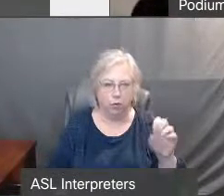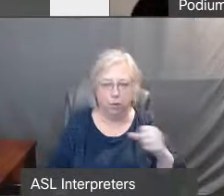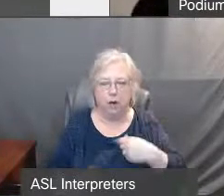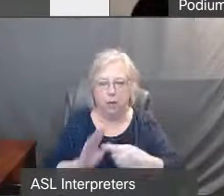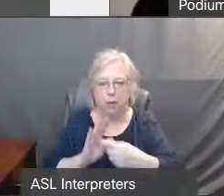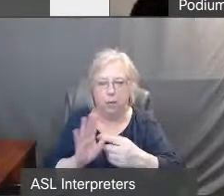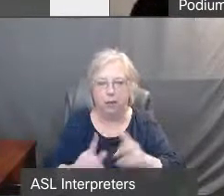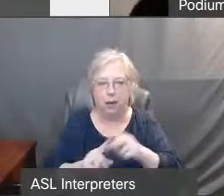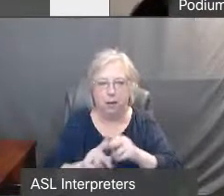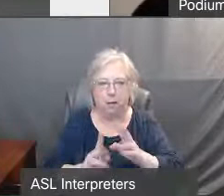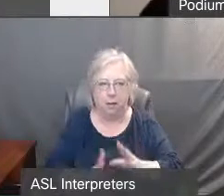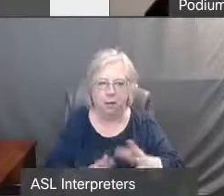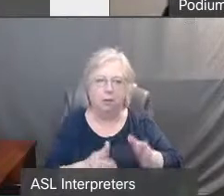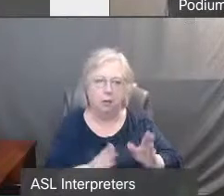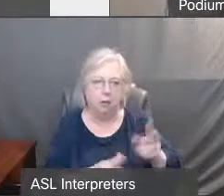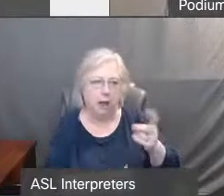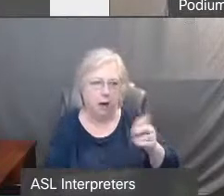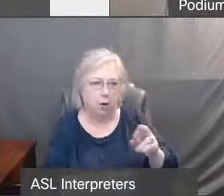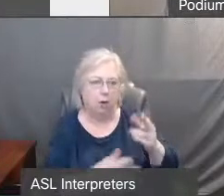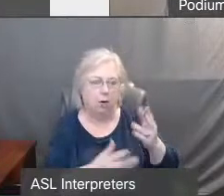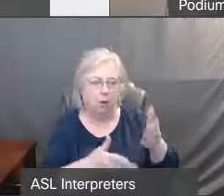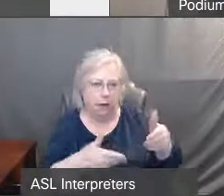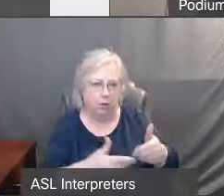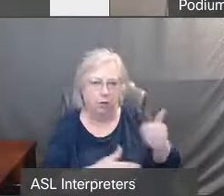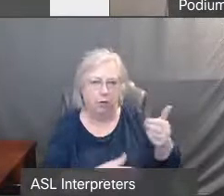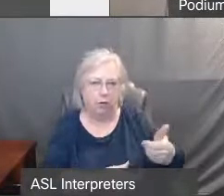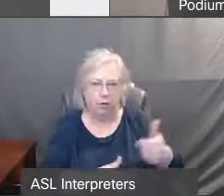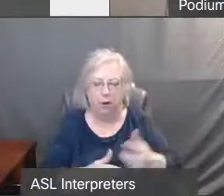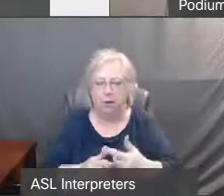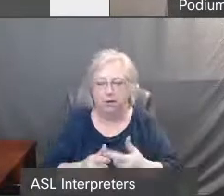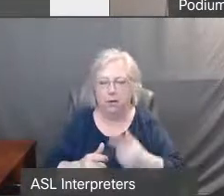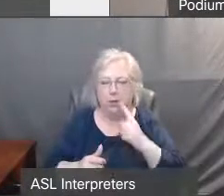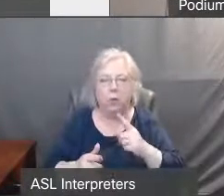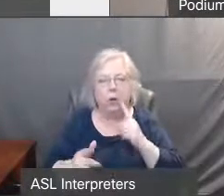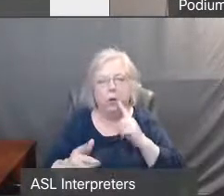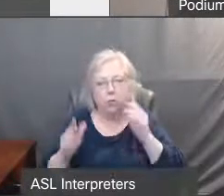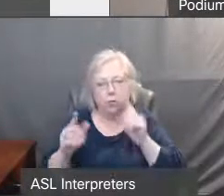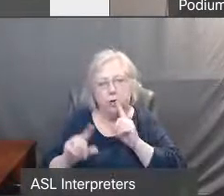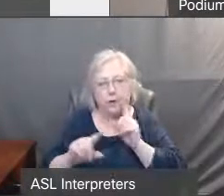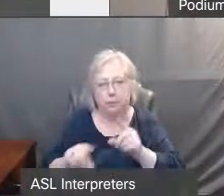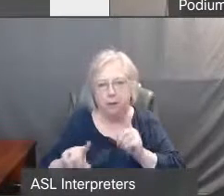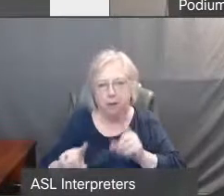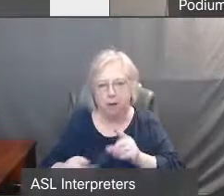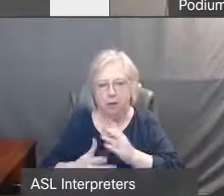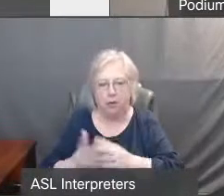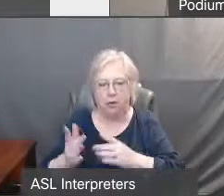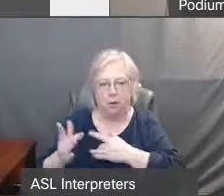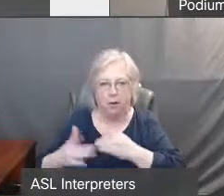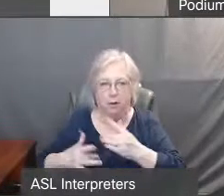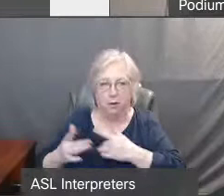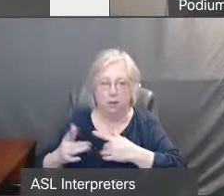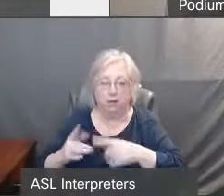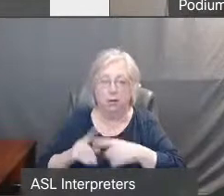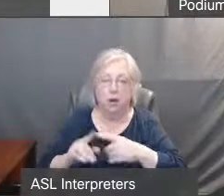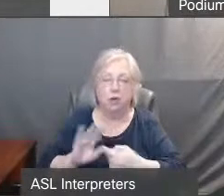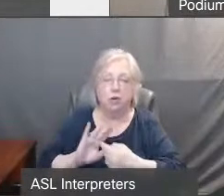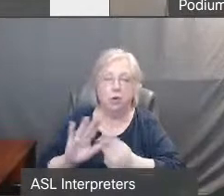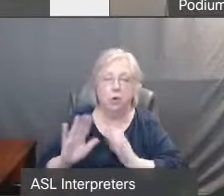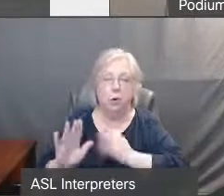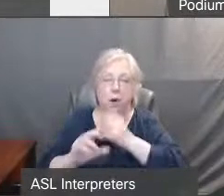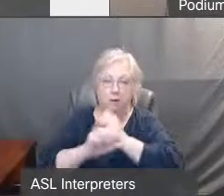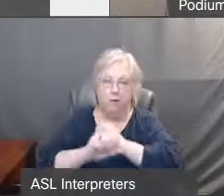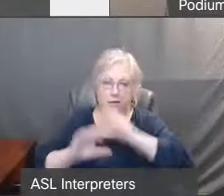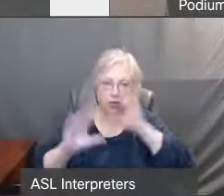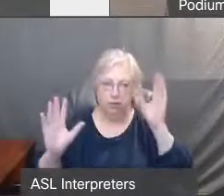her introduce herself, and then we'll take you through addressing some of the concerns that were raised, as well as showing you what our vision is for this particular site.